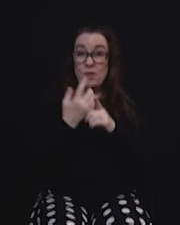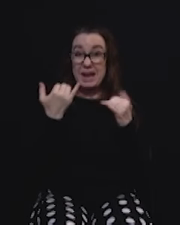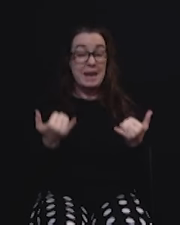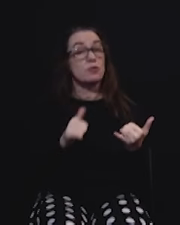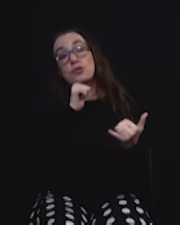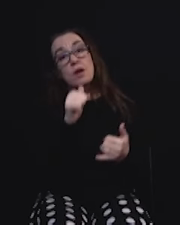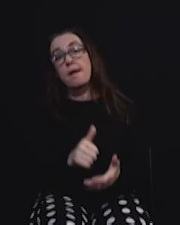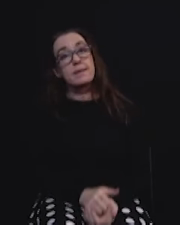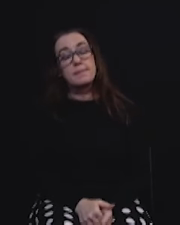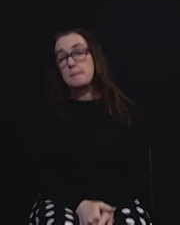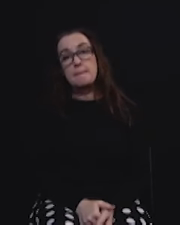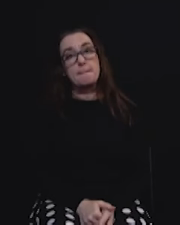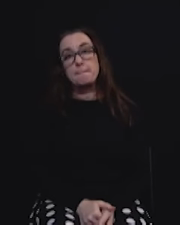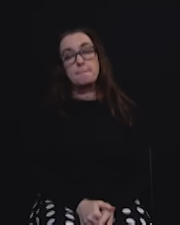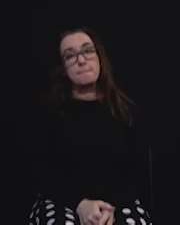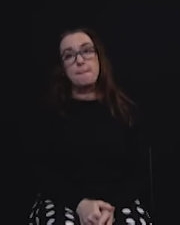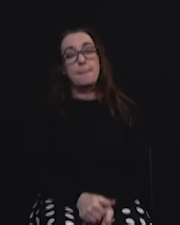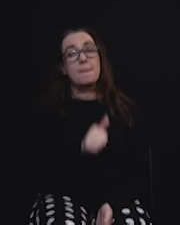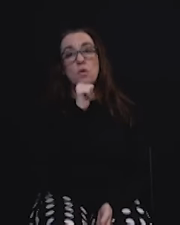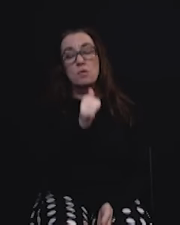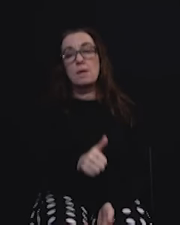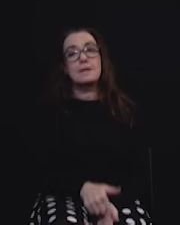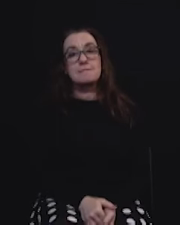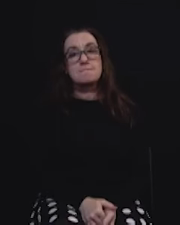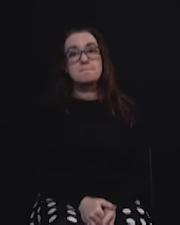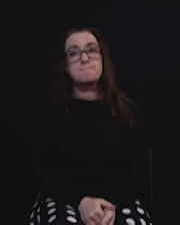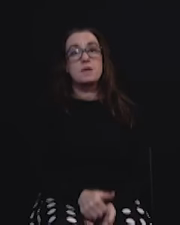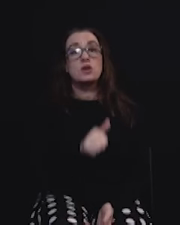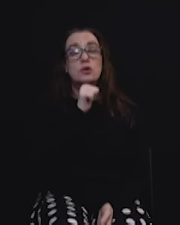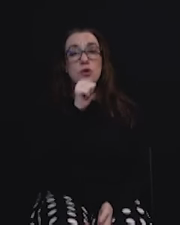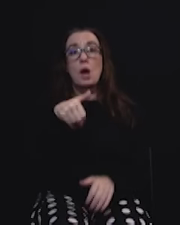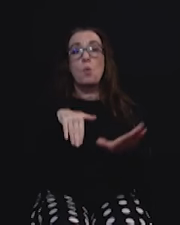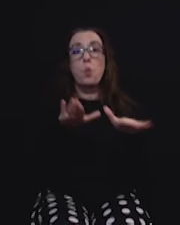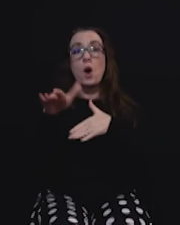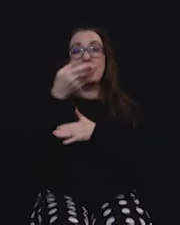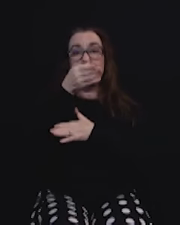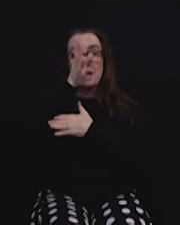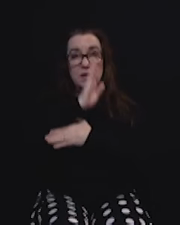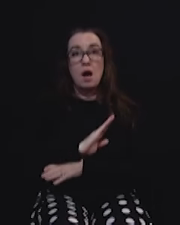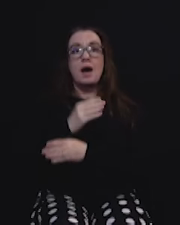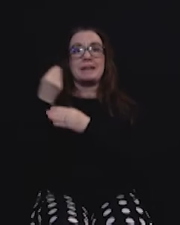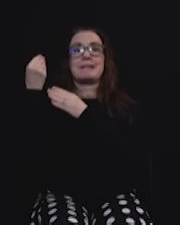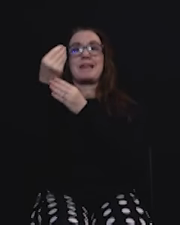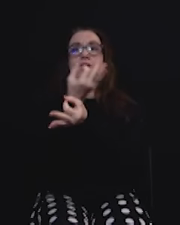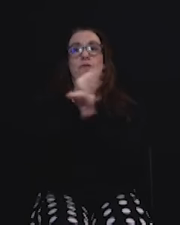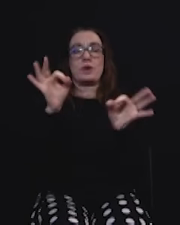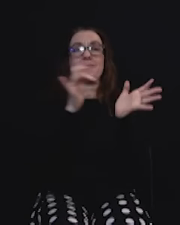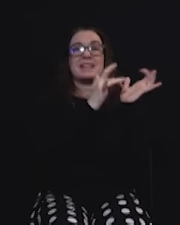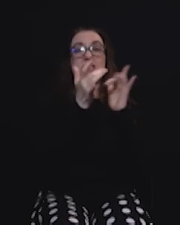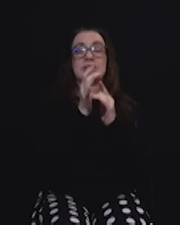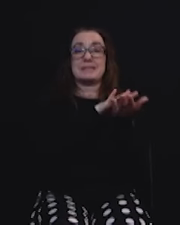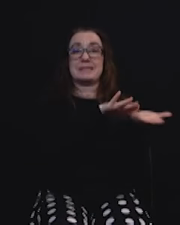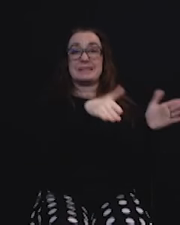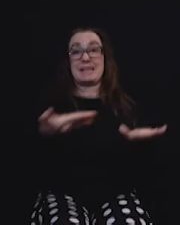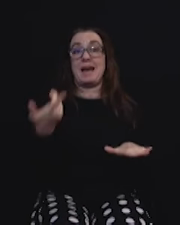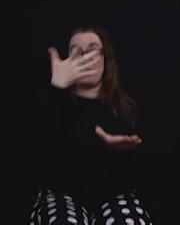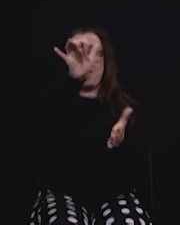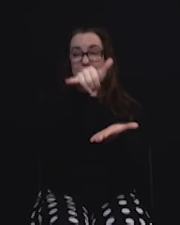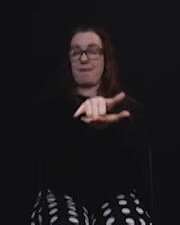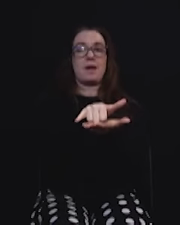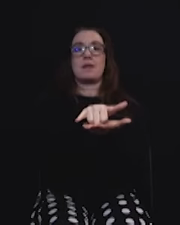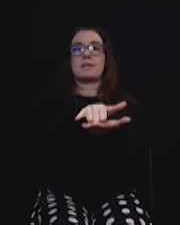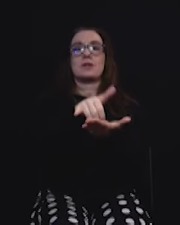not. You're not. You are not walking in the God-given freedom that Jesus died to give you. You